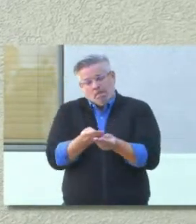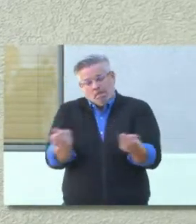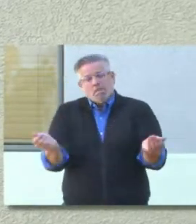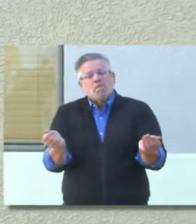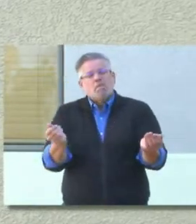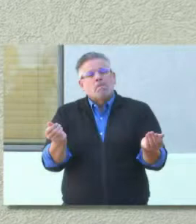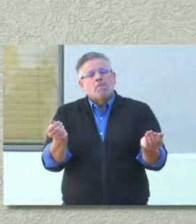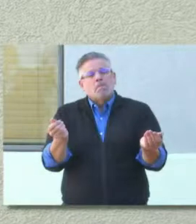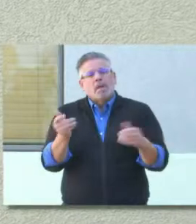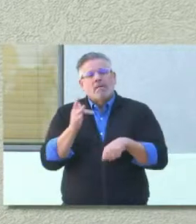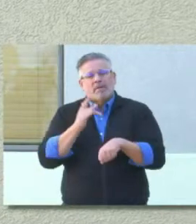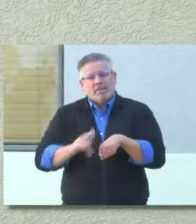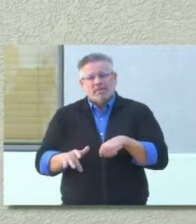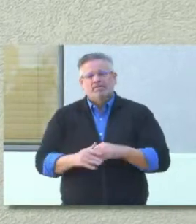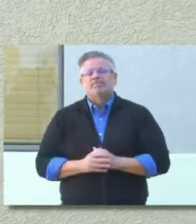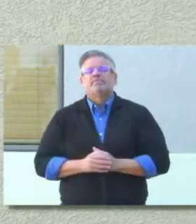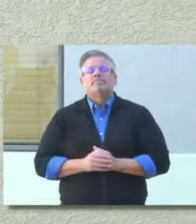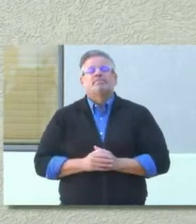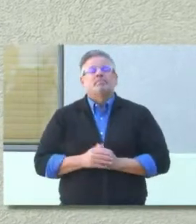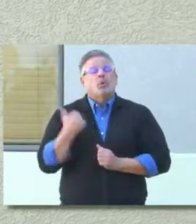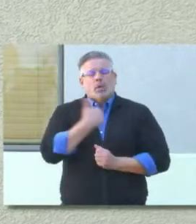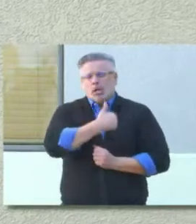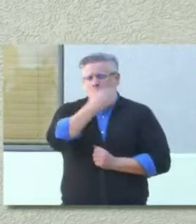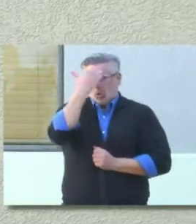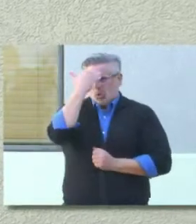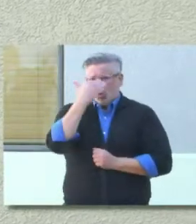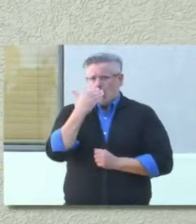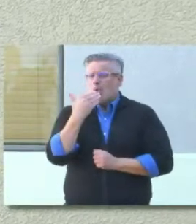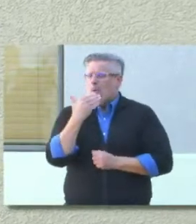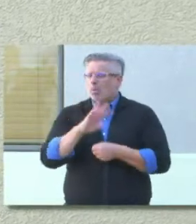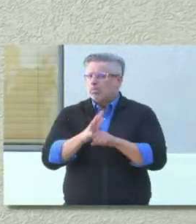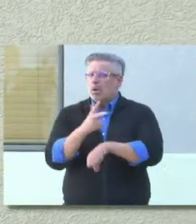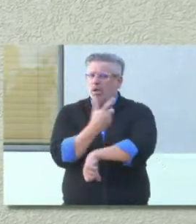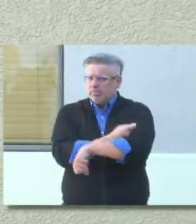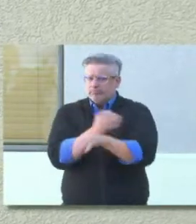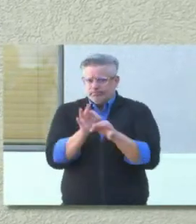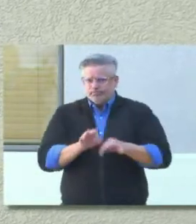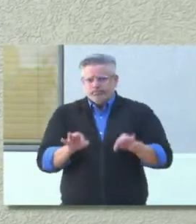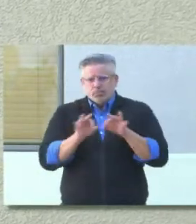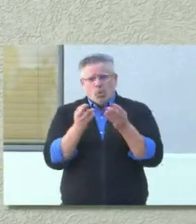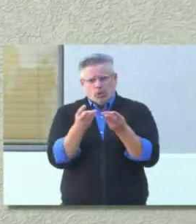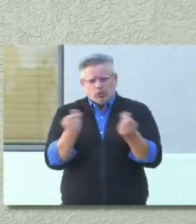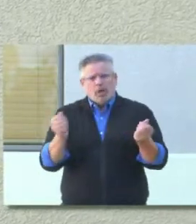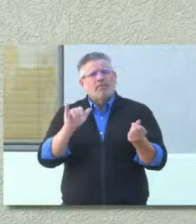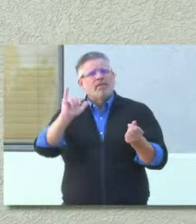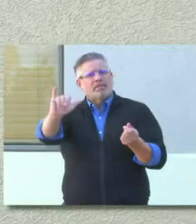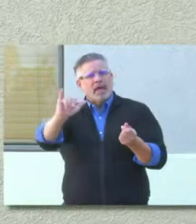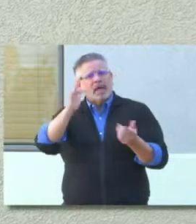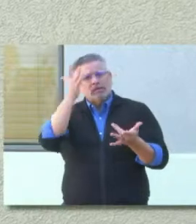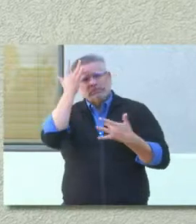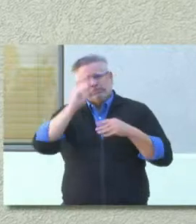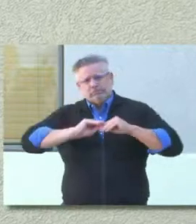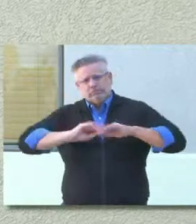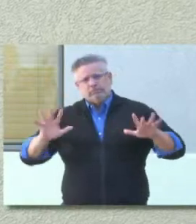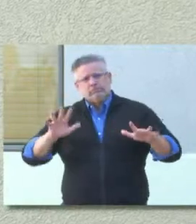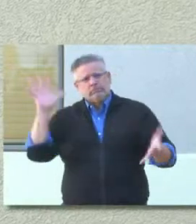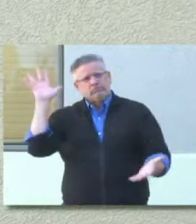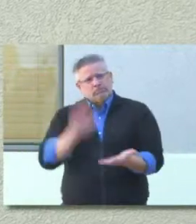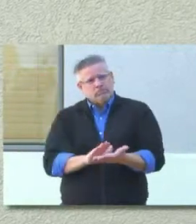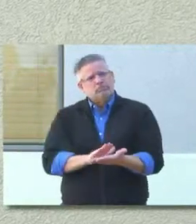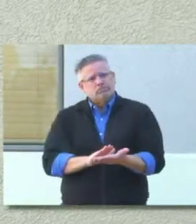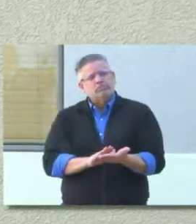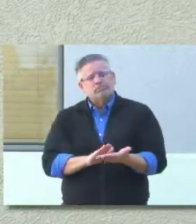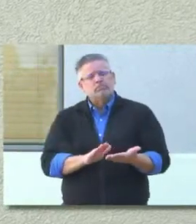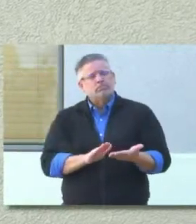vaccines available. Look, we all know vaccines are key to ending this pandemic. As Dr.